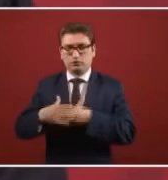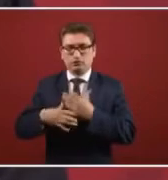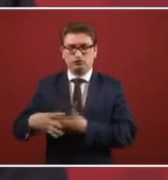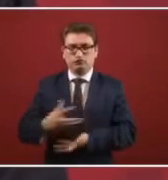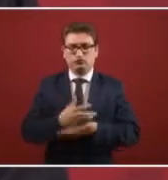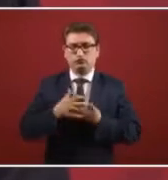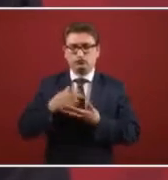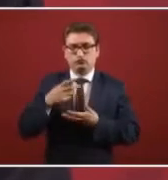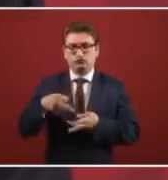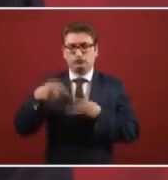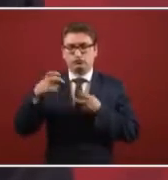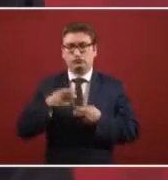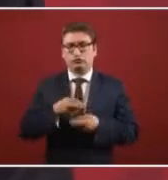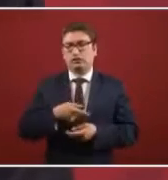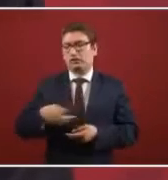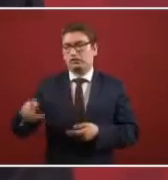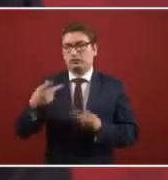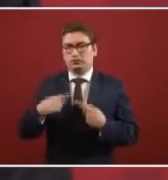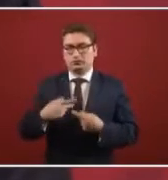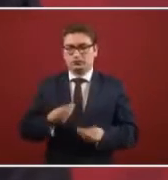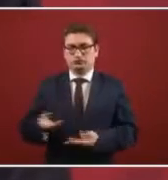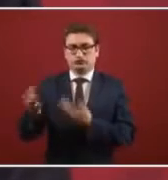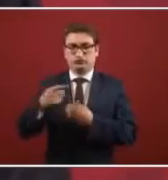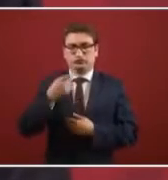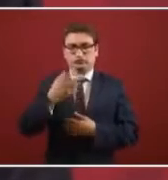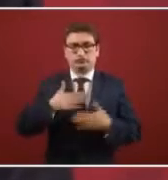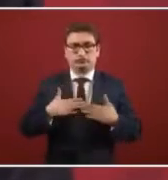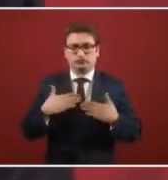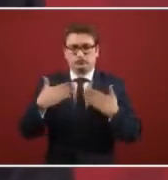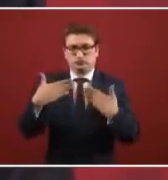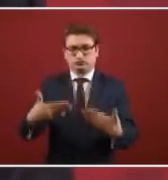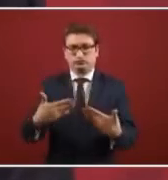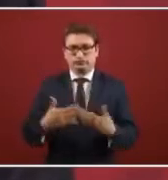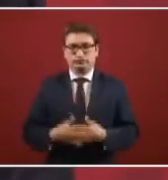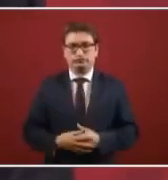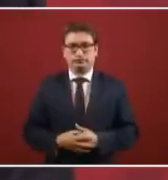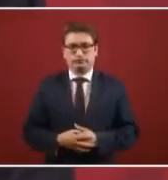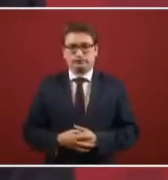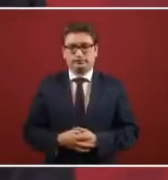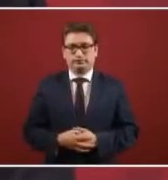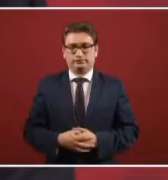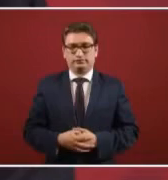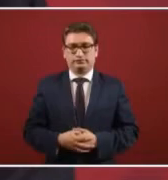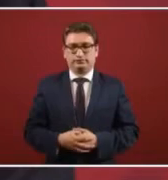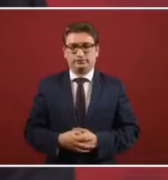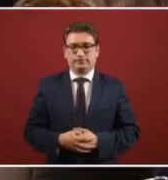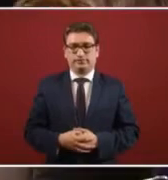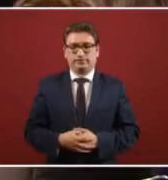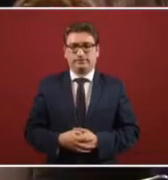funds to the Le people tengo which were toda stolen. la confianza And I have all the confidence